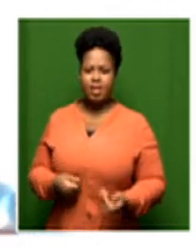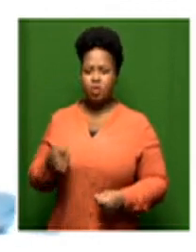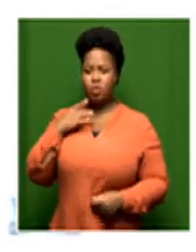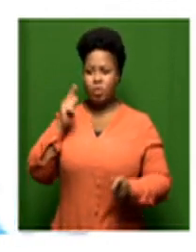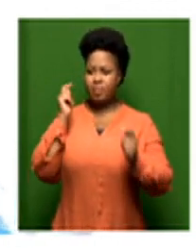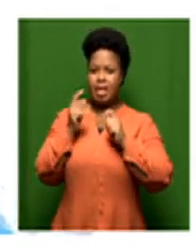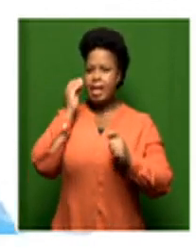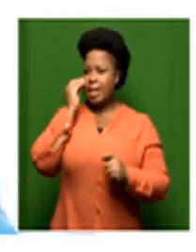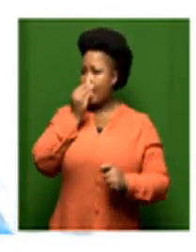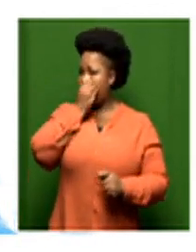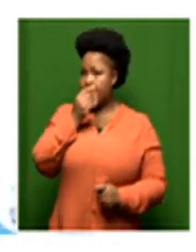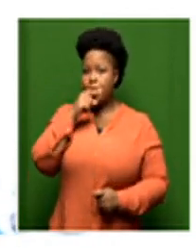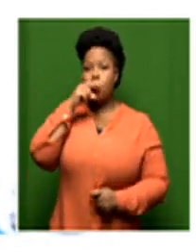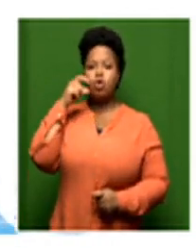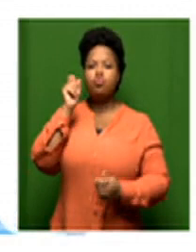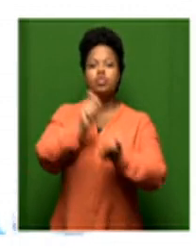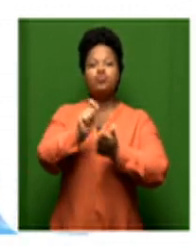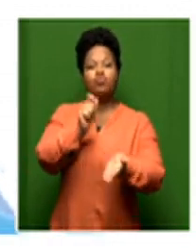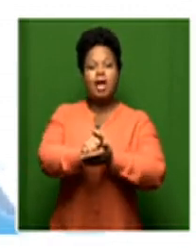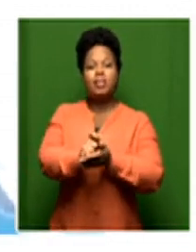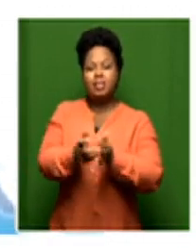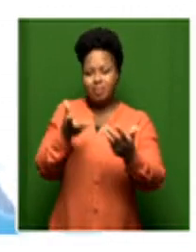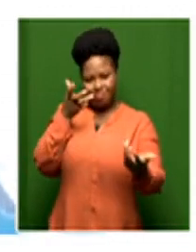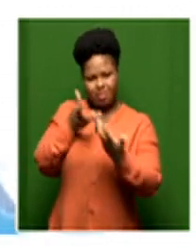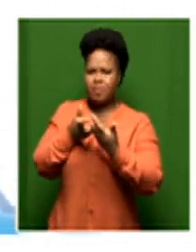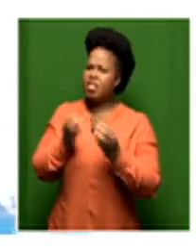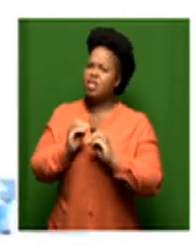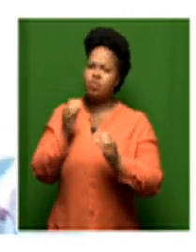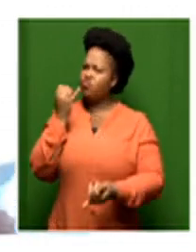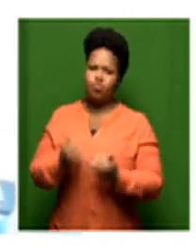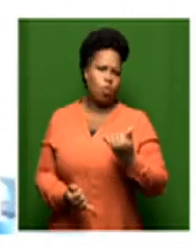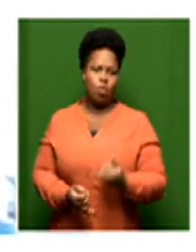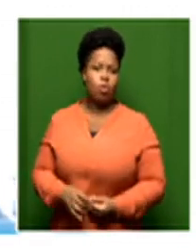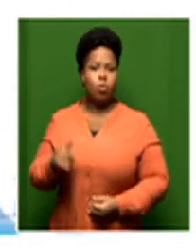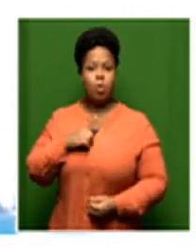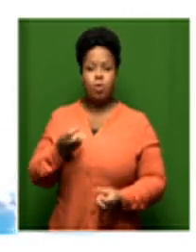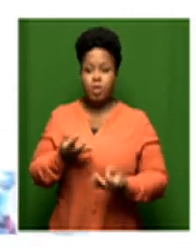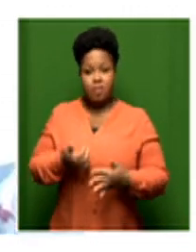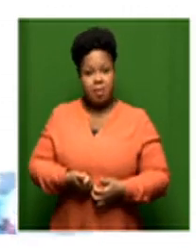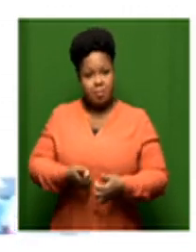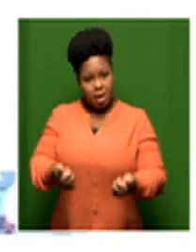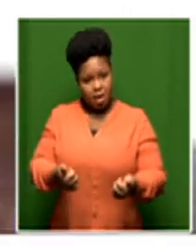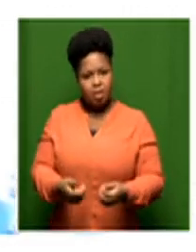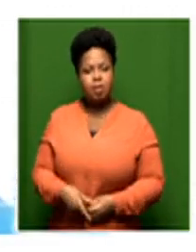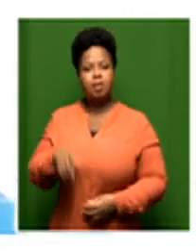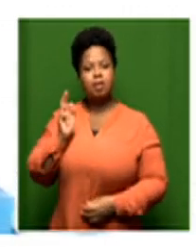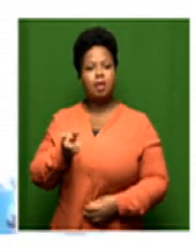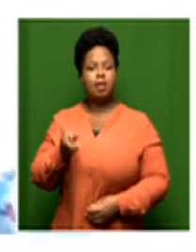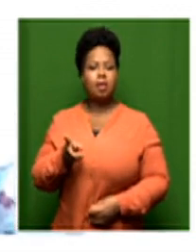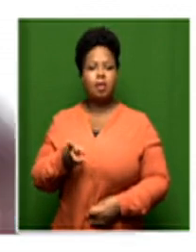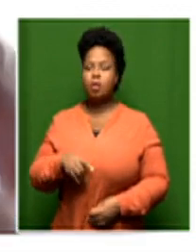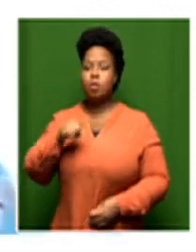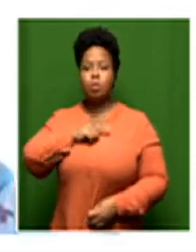evolution. It's a coining. Write it in code. There's nothing wrong with that. Because restoration, it's also